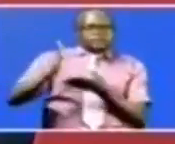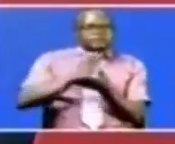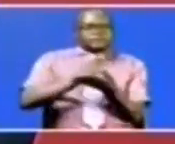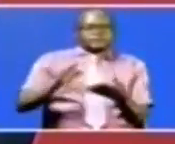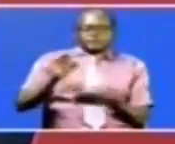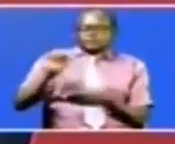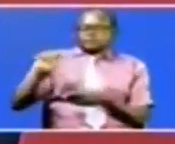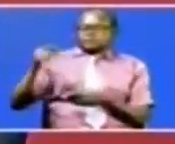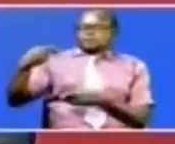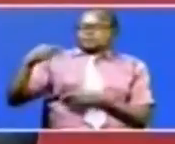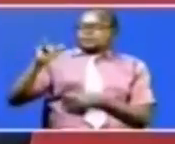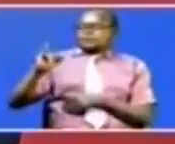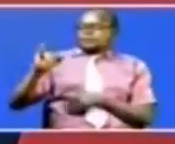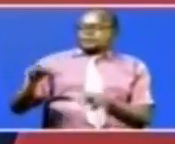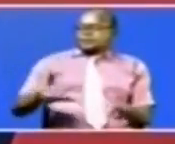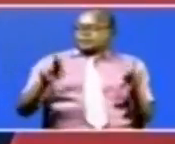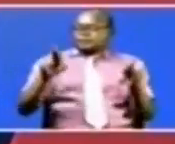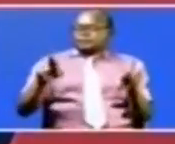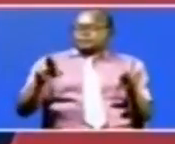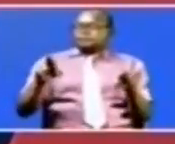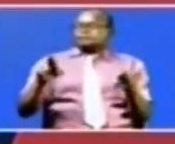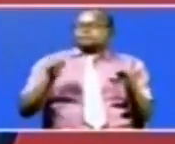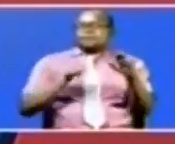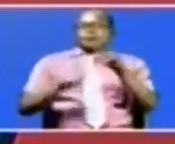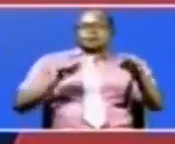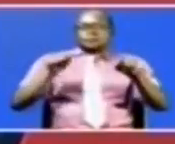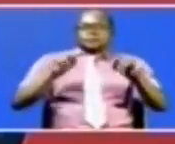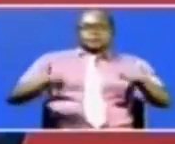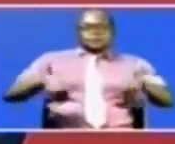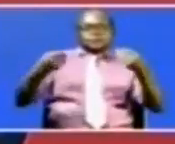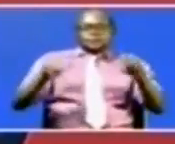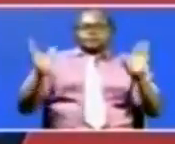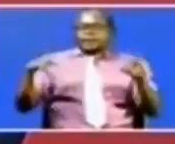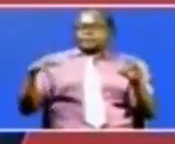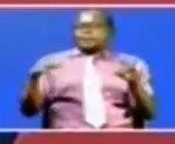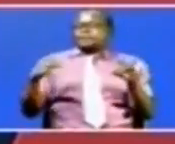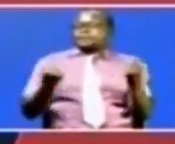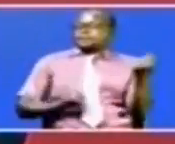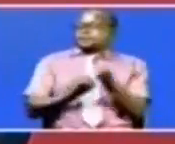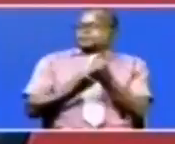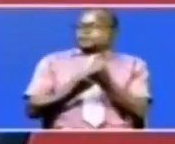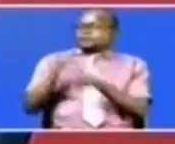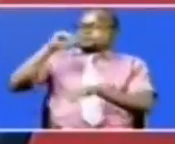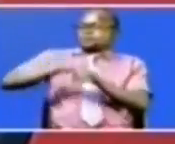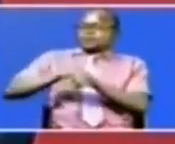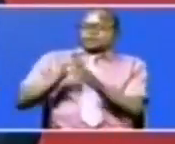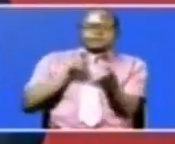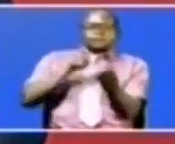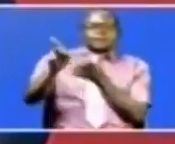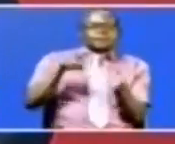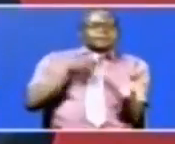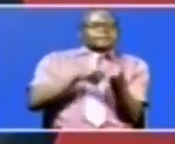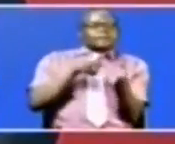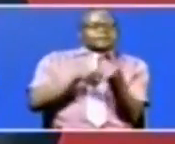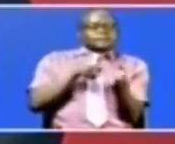Authoritative Mining Cement has been placed under administration in a move to give the firm a lifeline to recover from huge debt incurred.